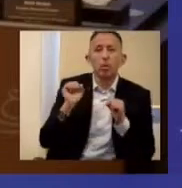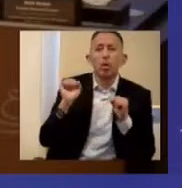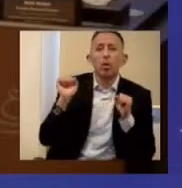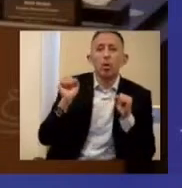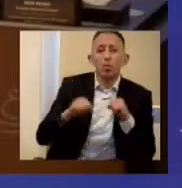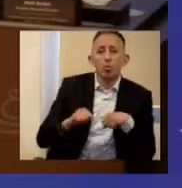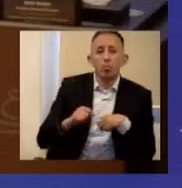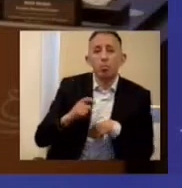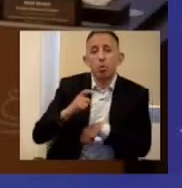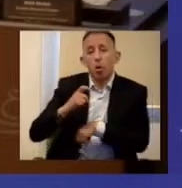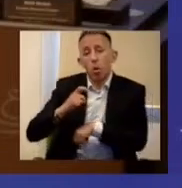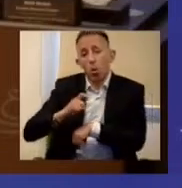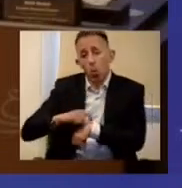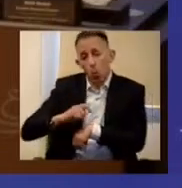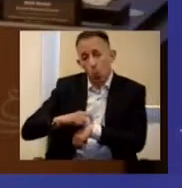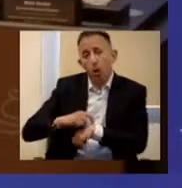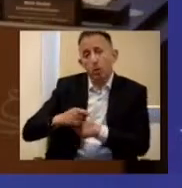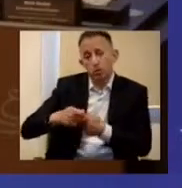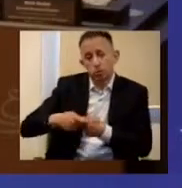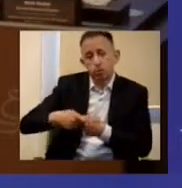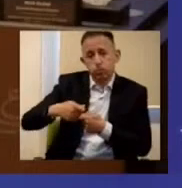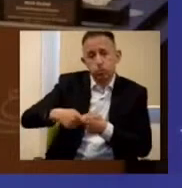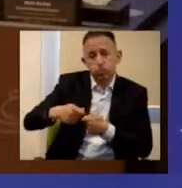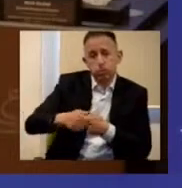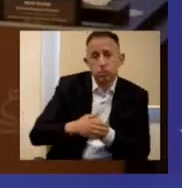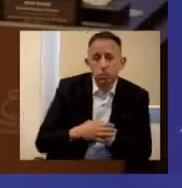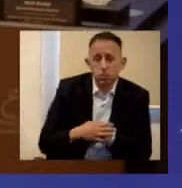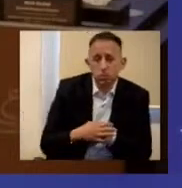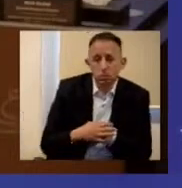that can follow me all my life